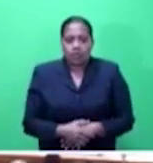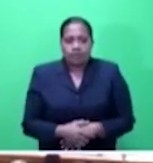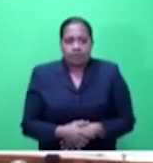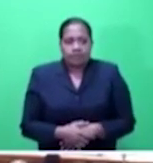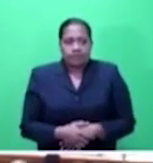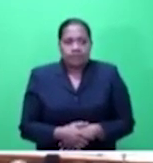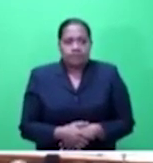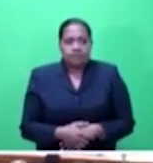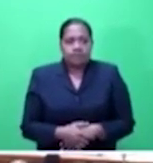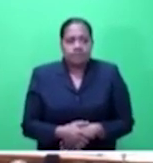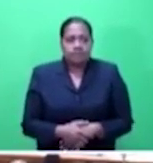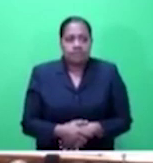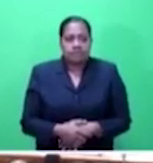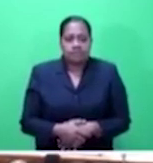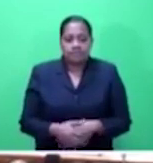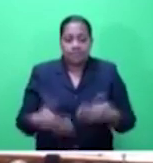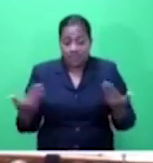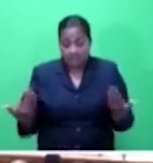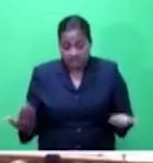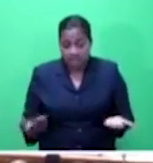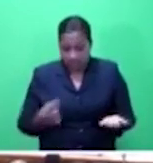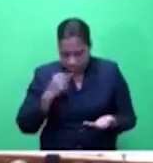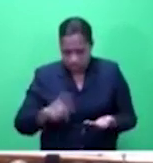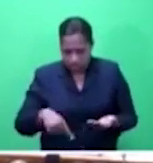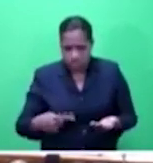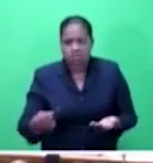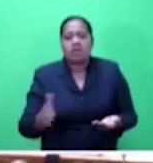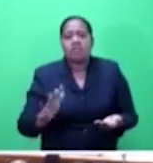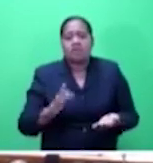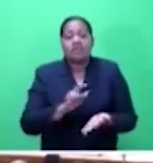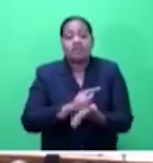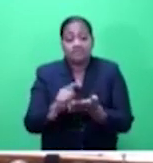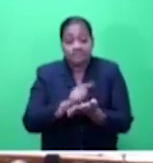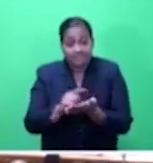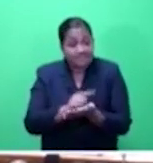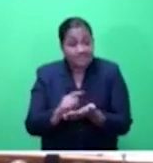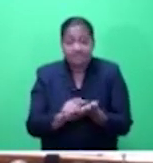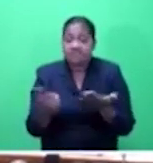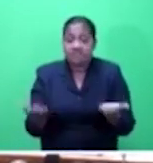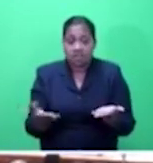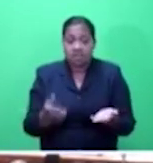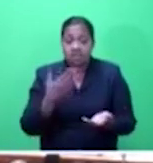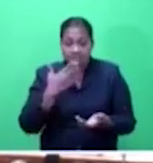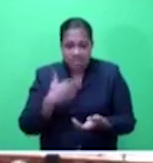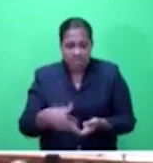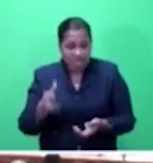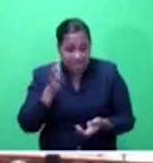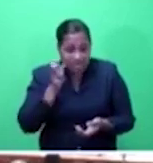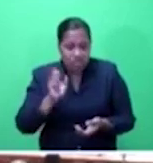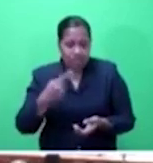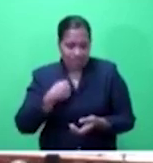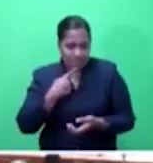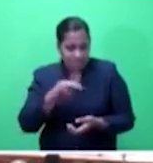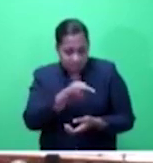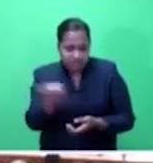prolong. All these employees, Mr. Speaker, sir, if you listen to what I'm saying, you'll understand. All these